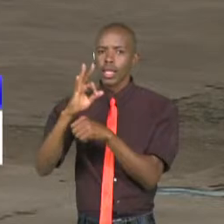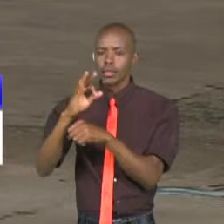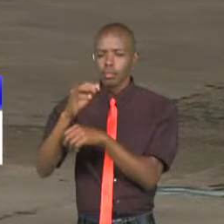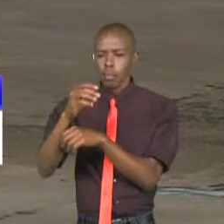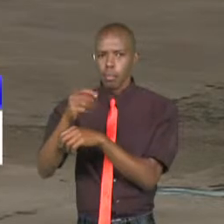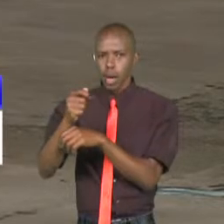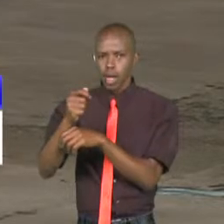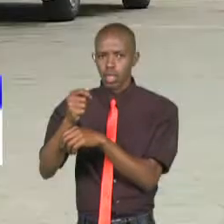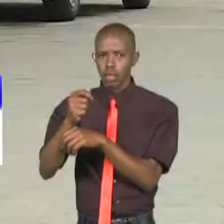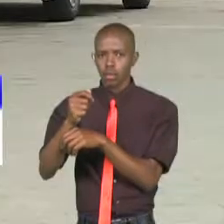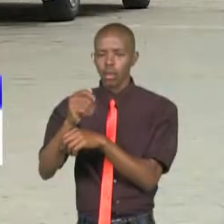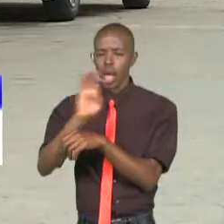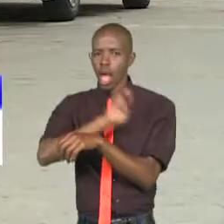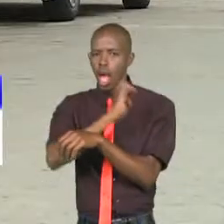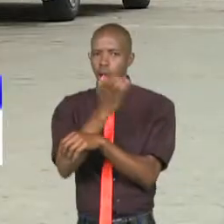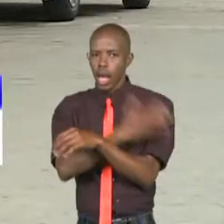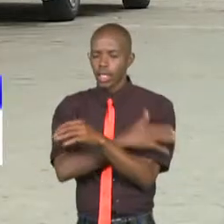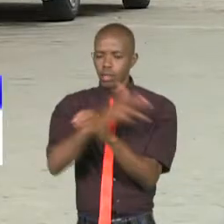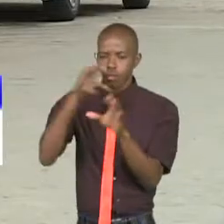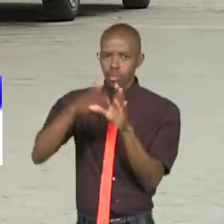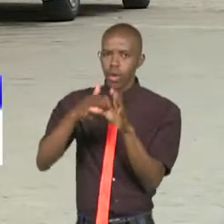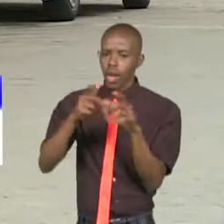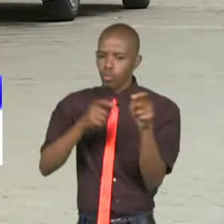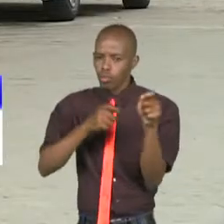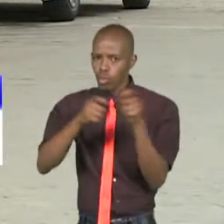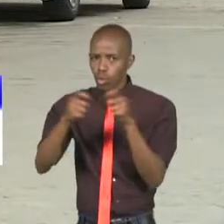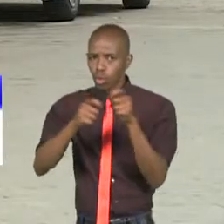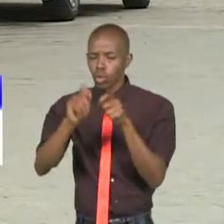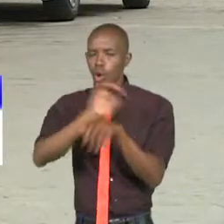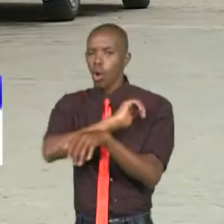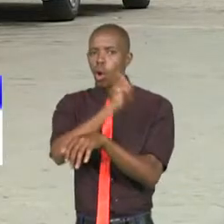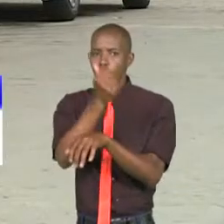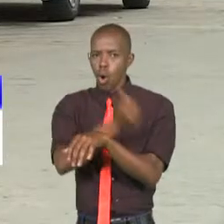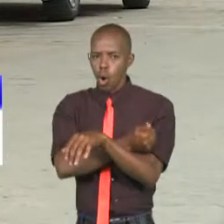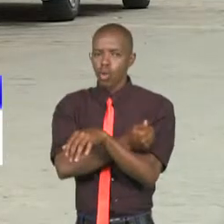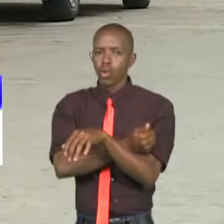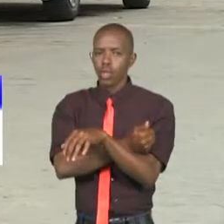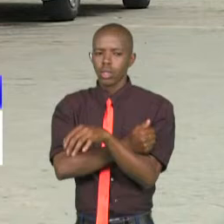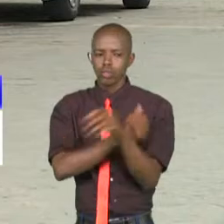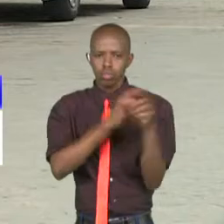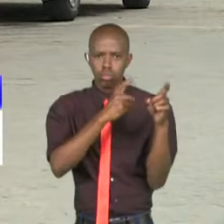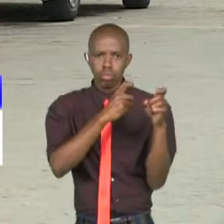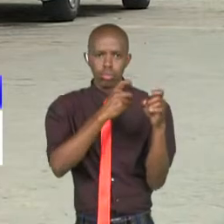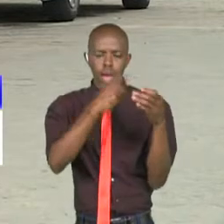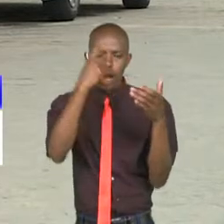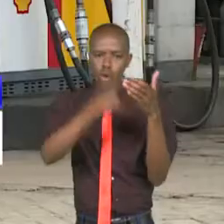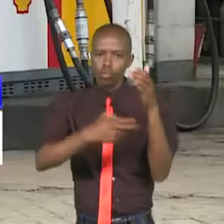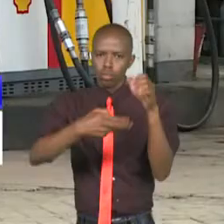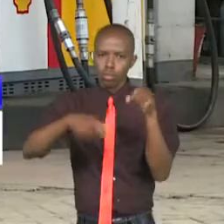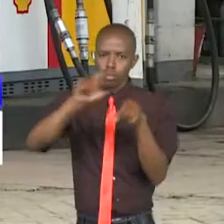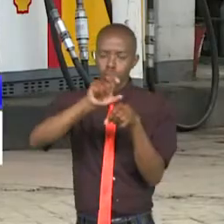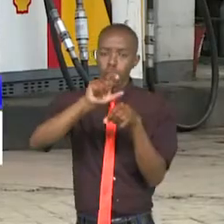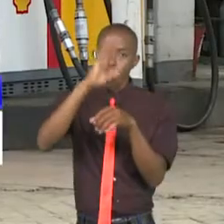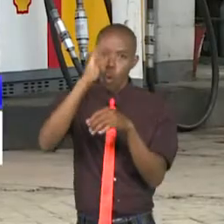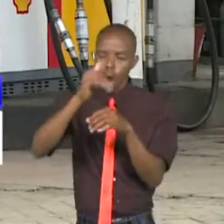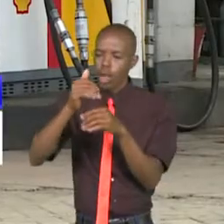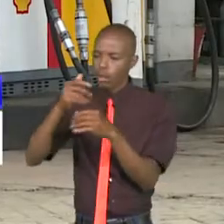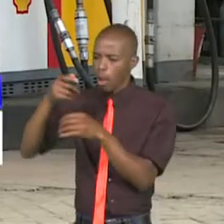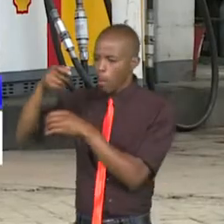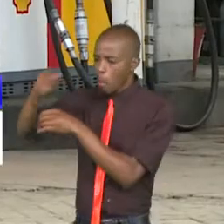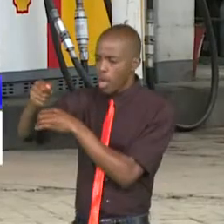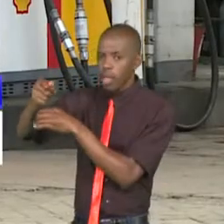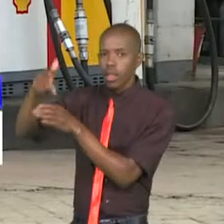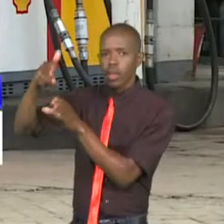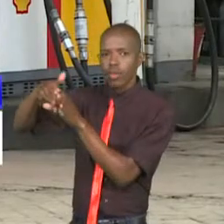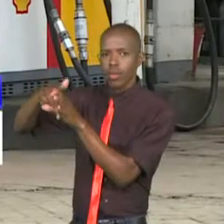litre. Energy and Petroleum Regulatory Authority (EPRA) has blamed the rise in cost to increase in costs incurred in purchasing